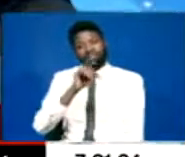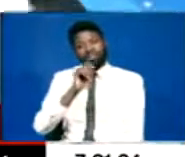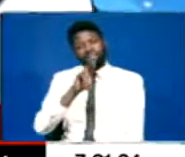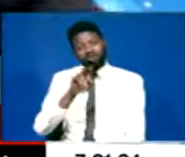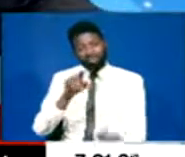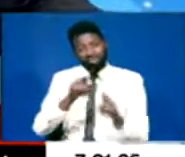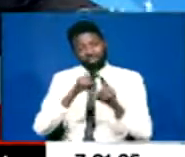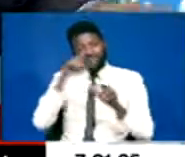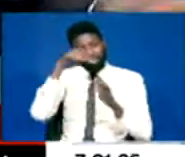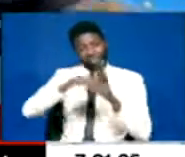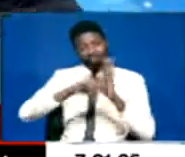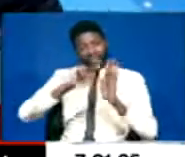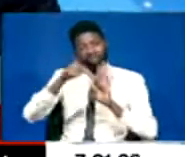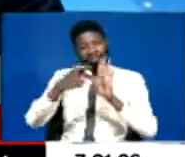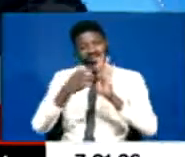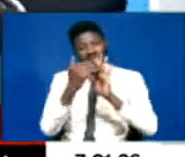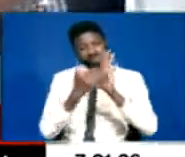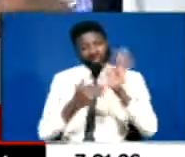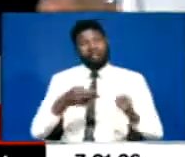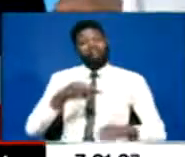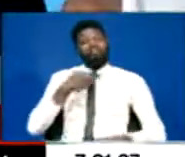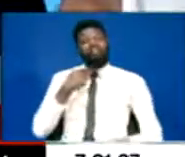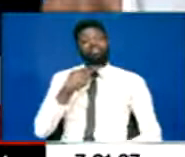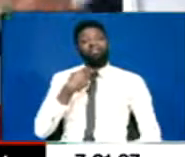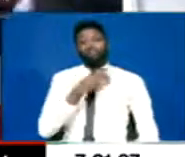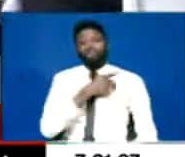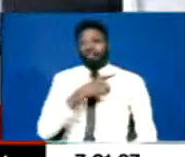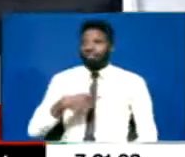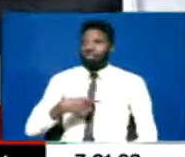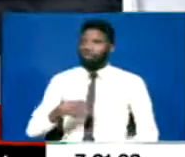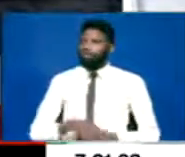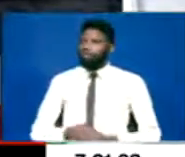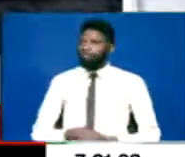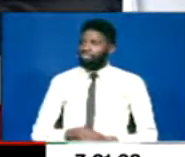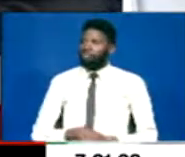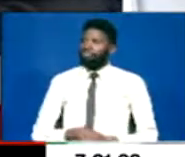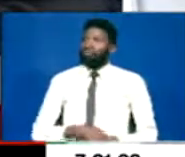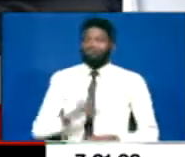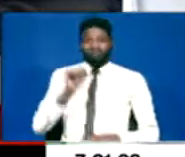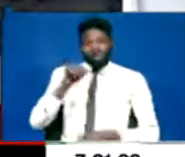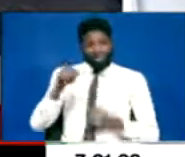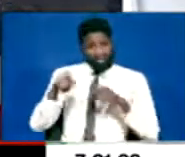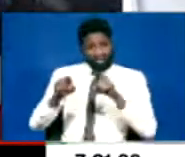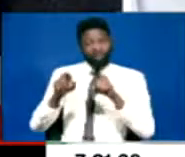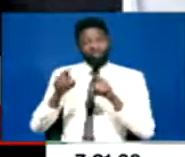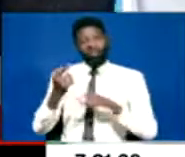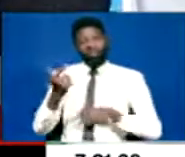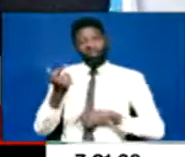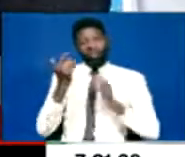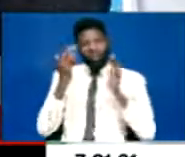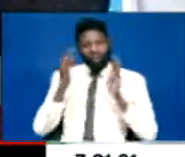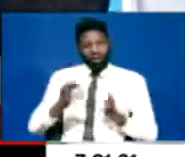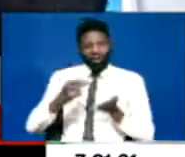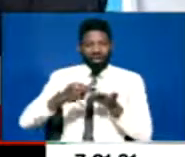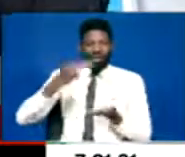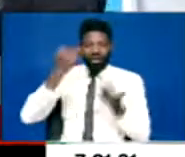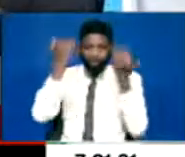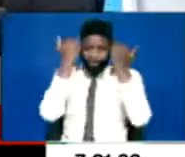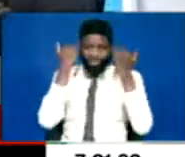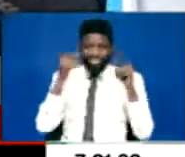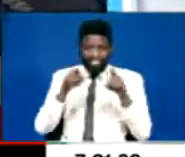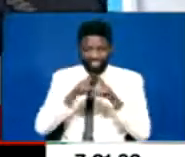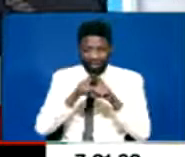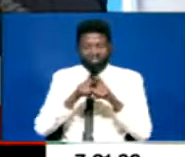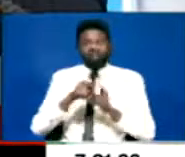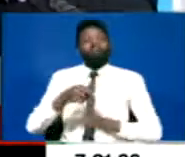of Wahiga Mwaure? Absolutely. He's an advocate of the High Court of Kenya and ordained church minister. His